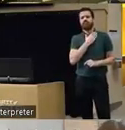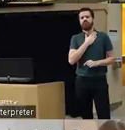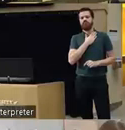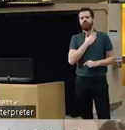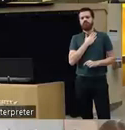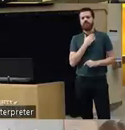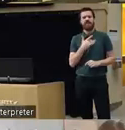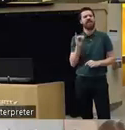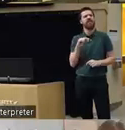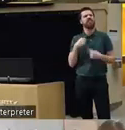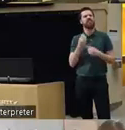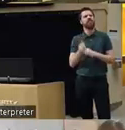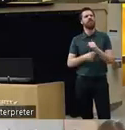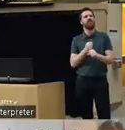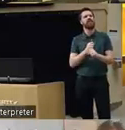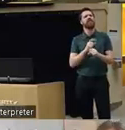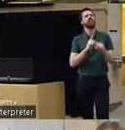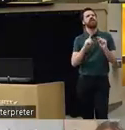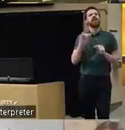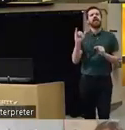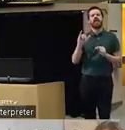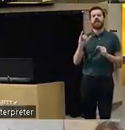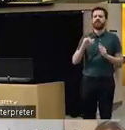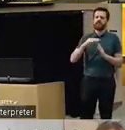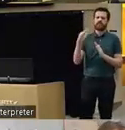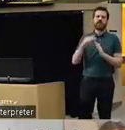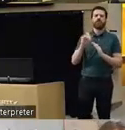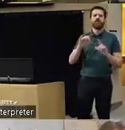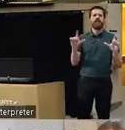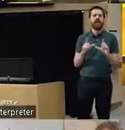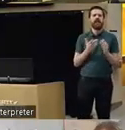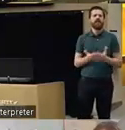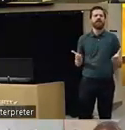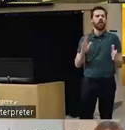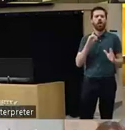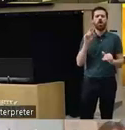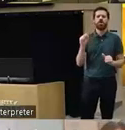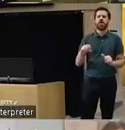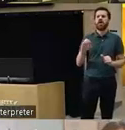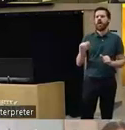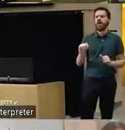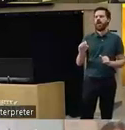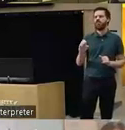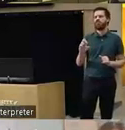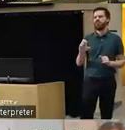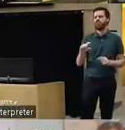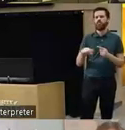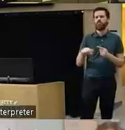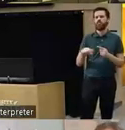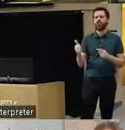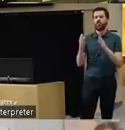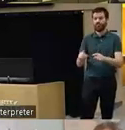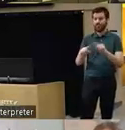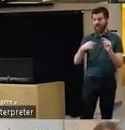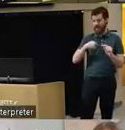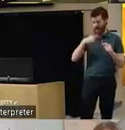like in the last few years, but it's not like a top of the license thing to do and that it should be outsourced to somebody else. But I agree with you.